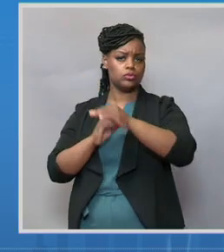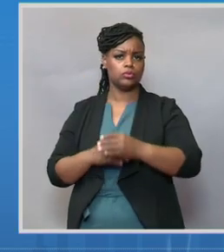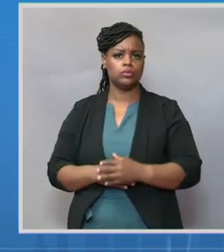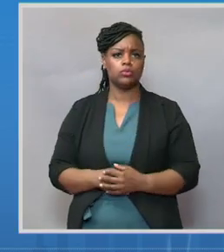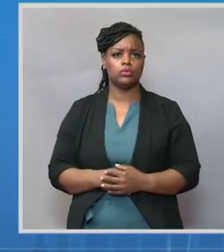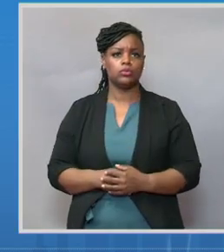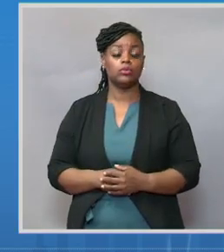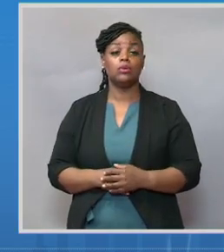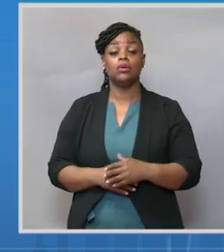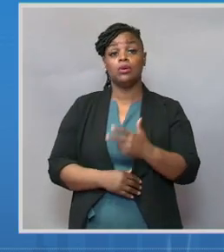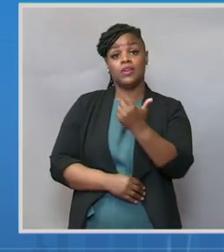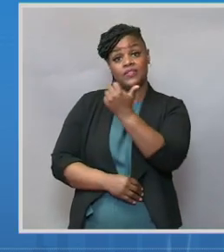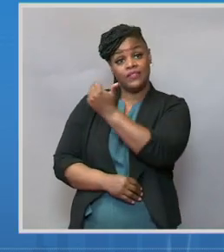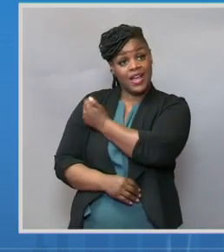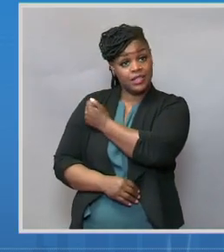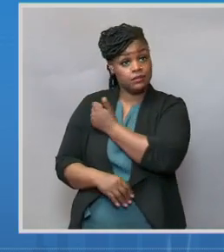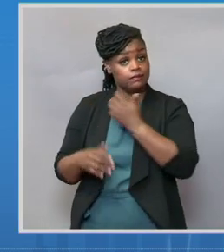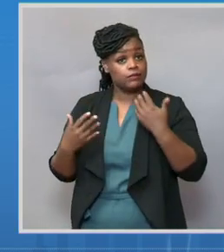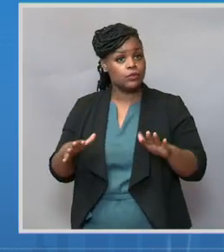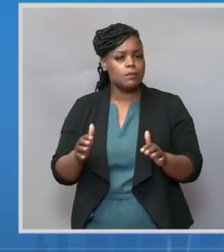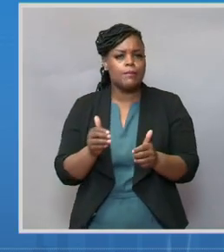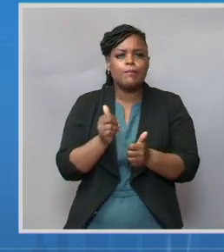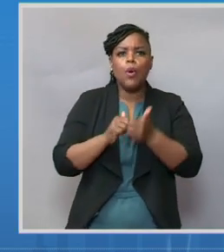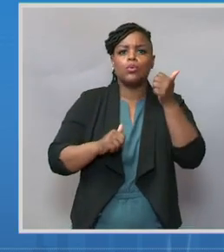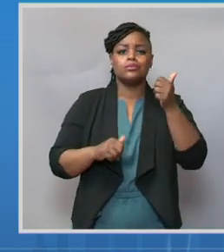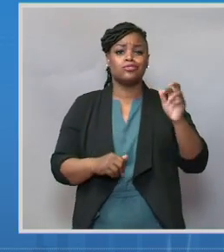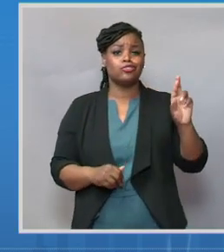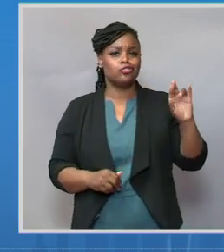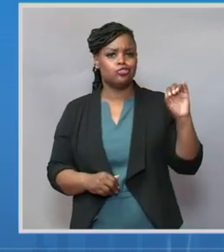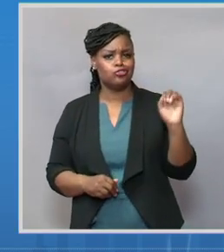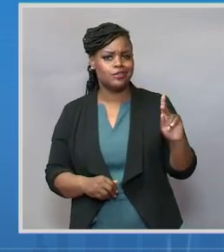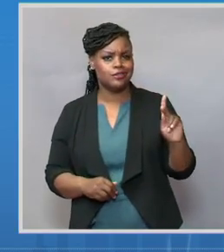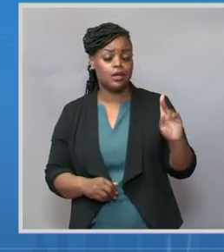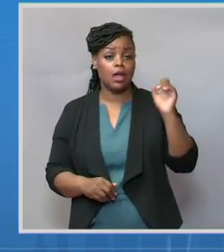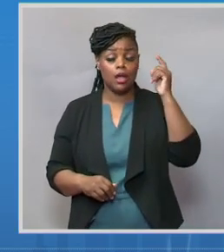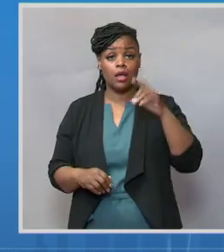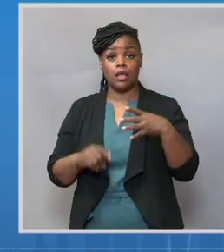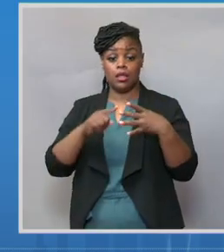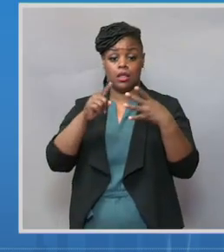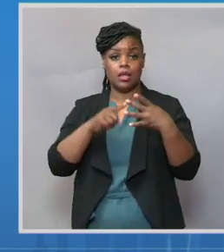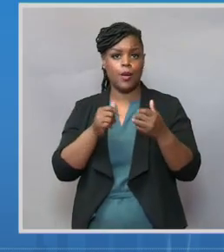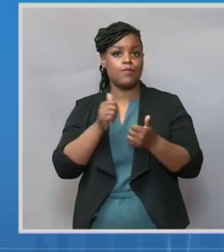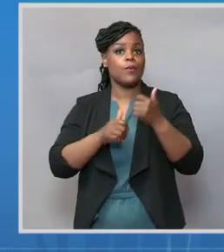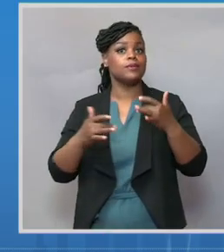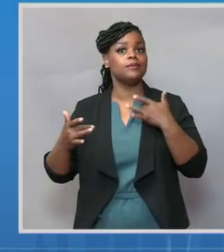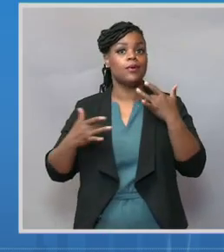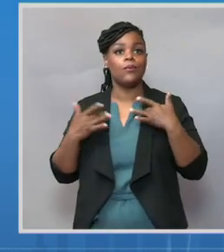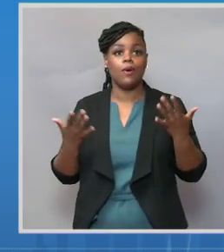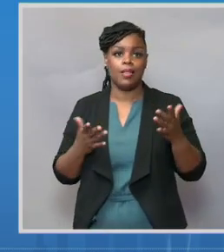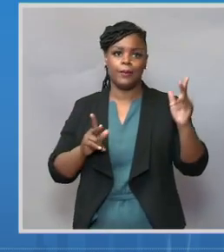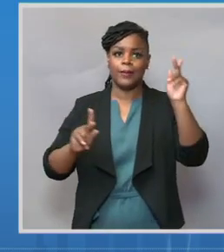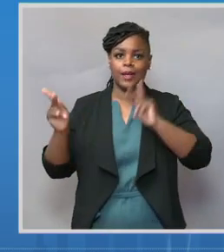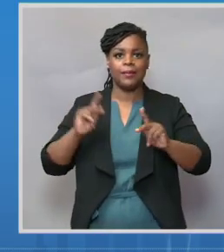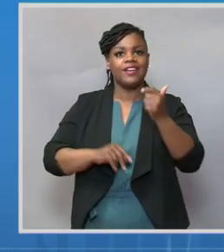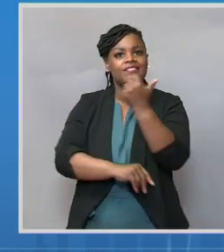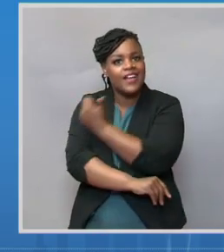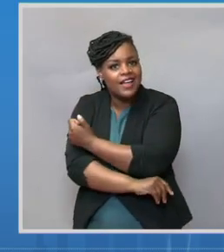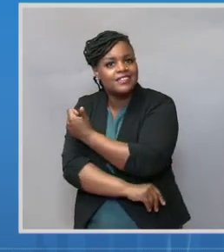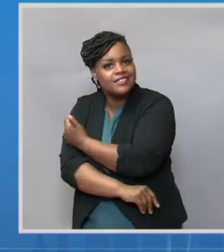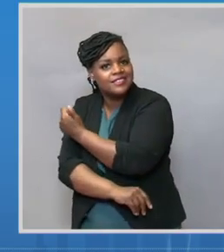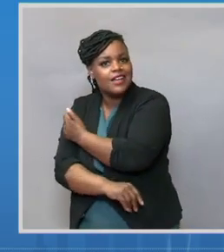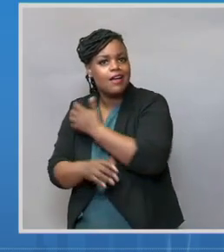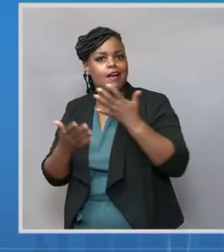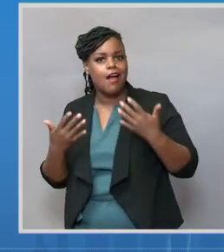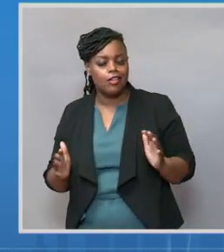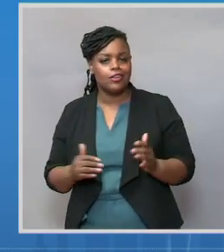at risk and those most eager to get vaccinated as quickly as possible. And we will continue those efforts, but